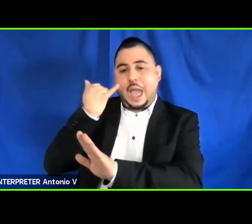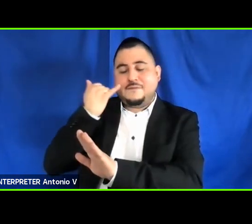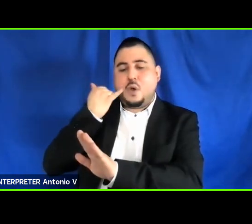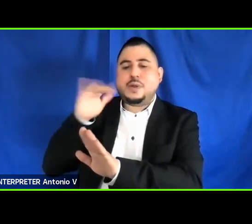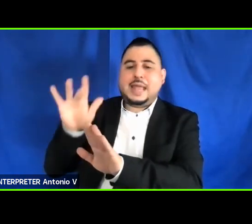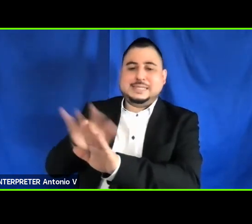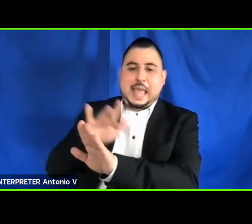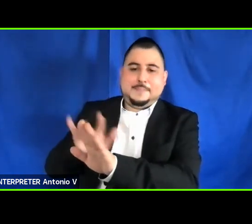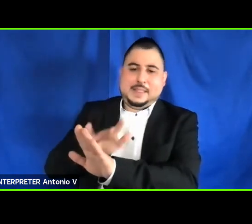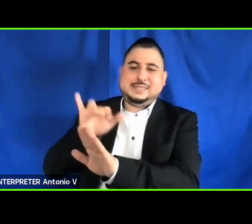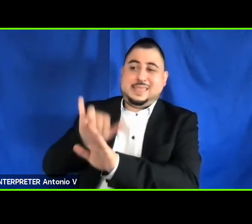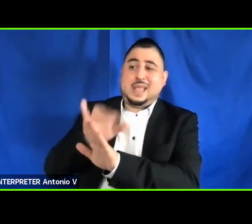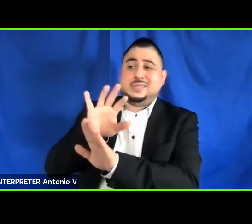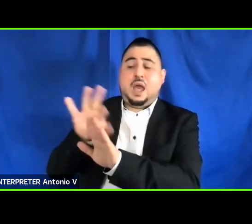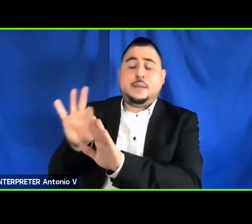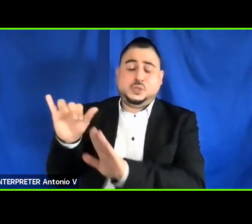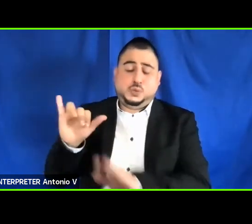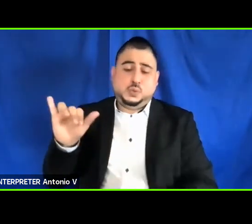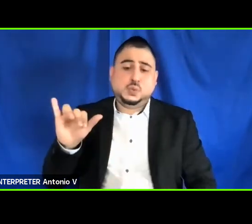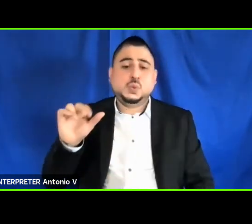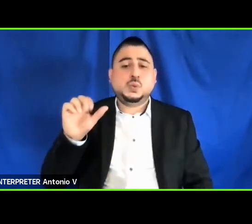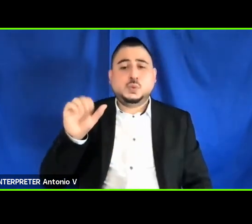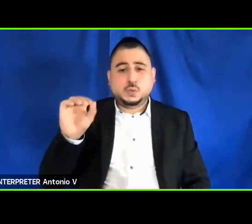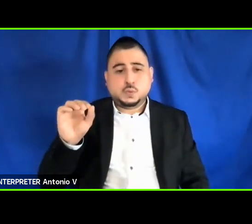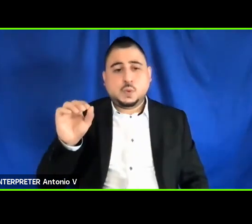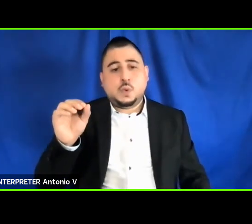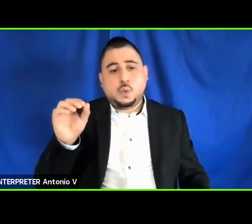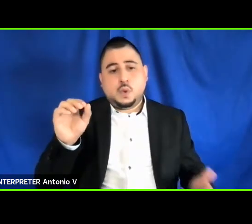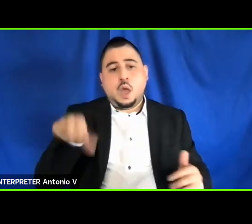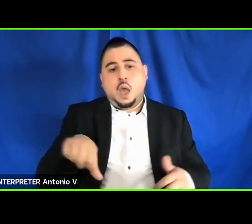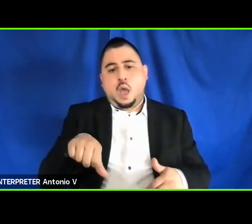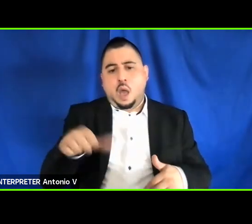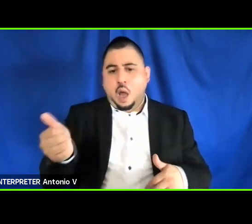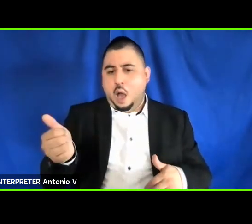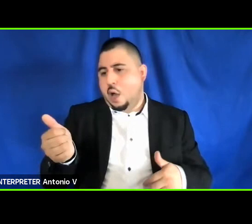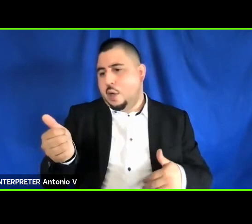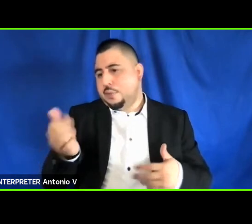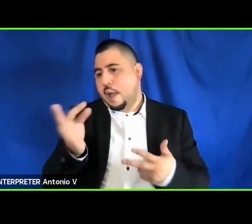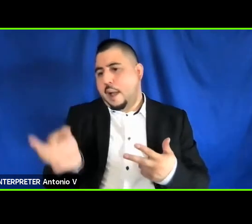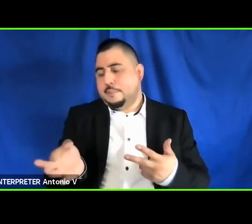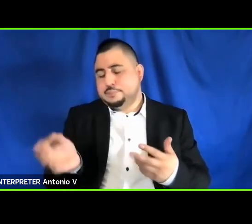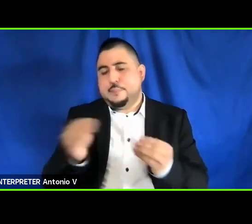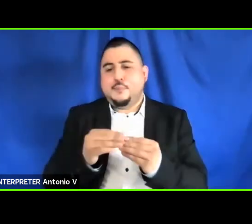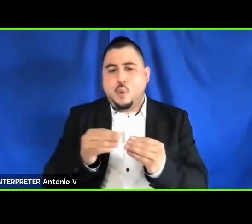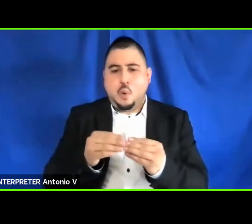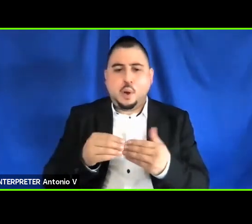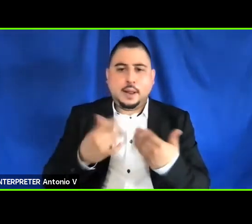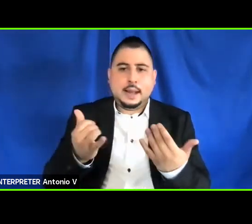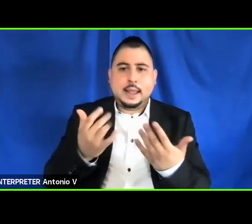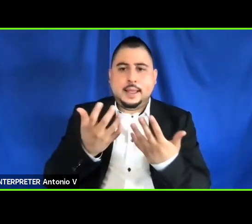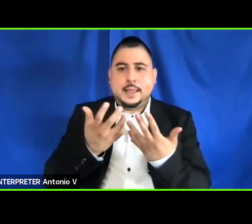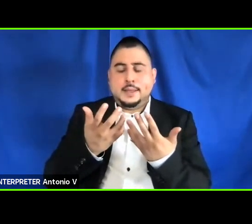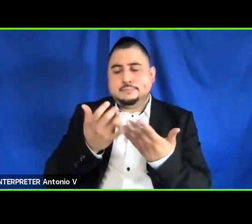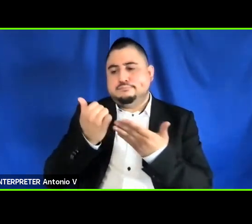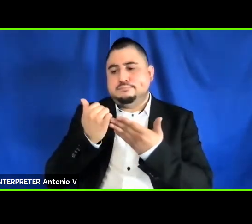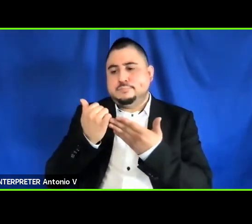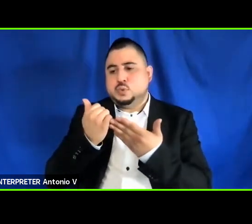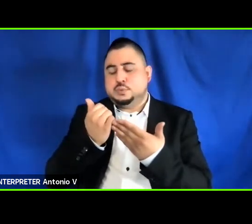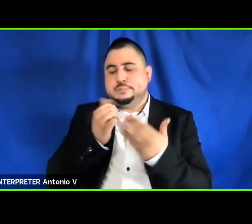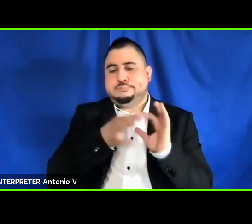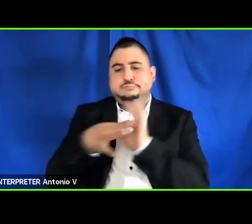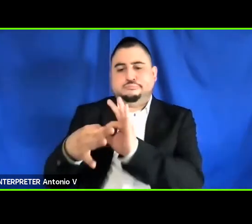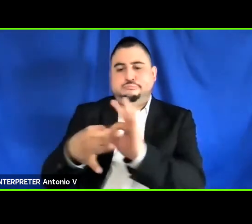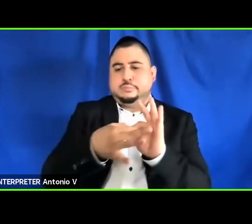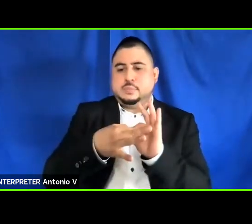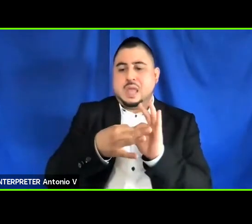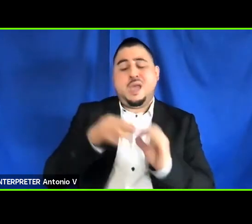So those are also options. But the other way, of course, that's more conducive to helping everyone is just an